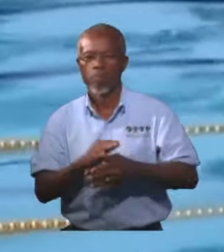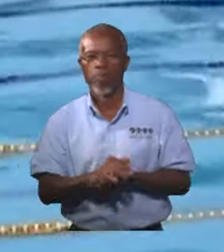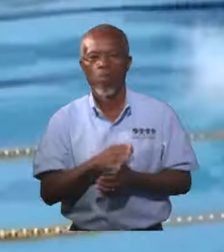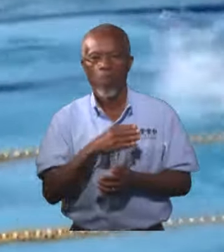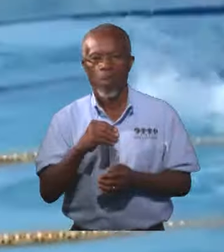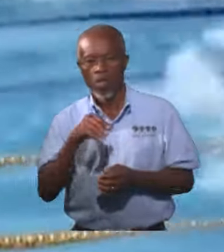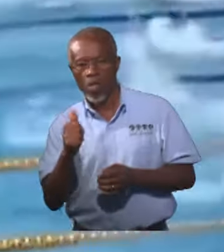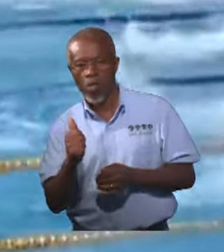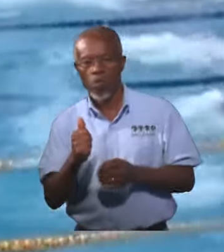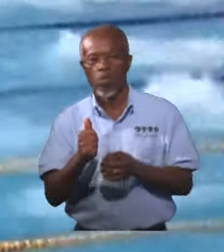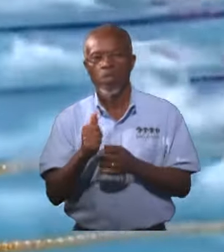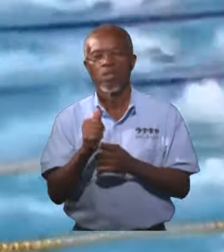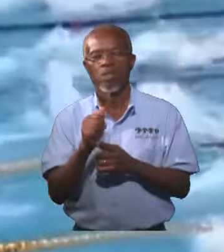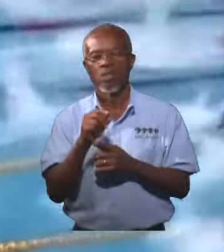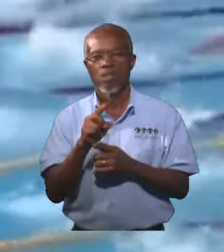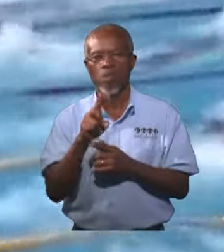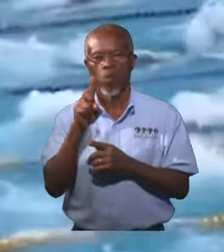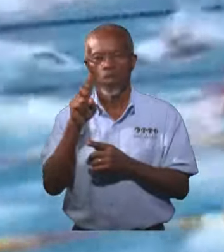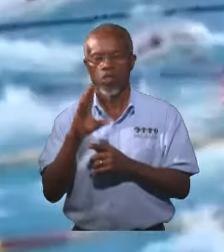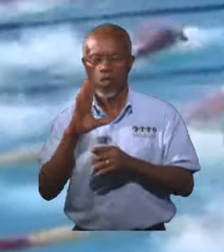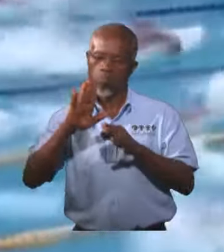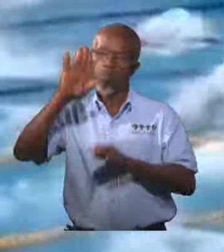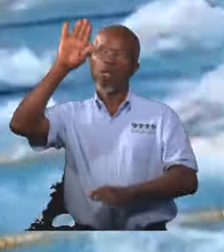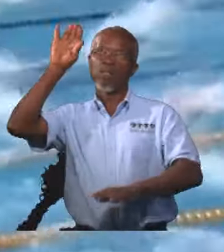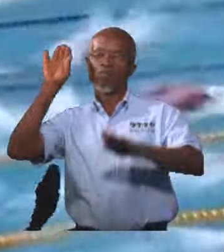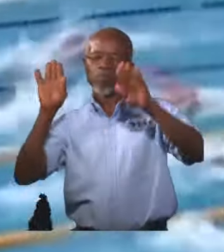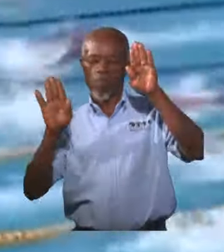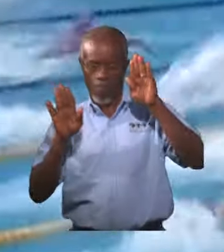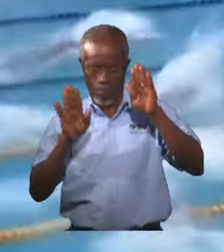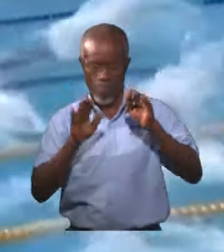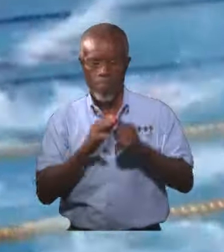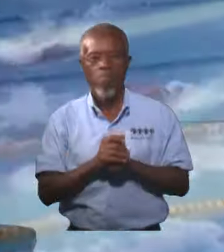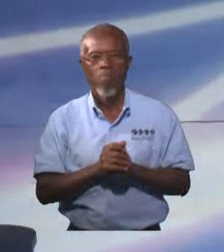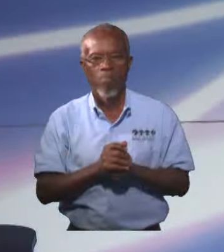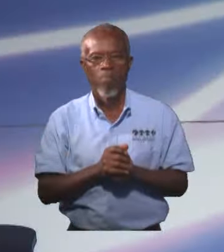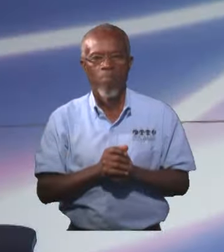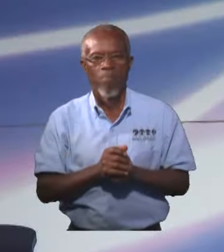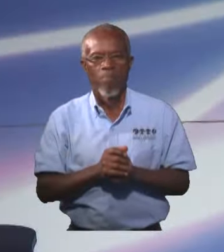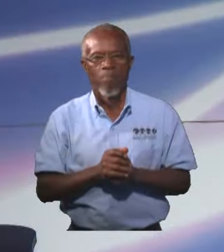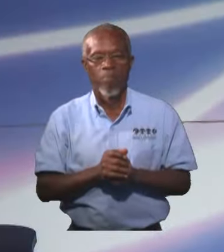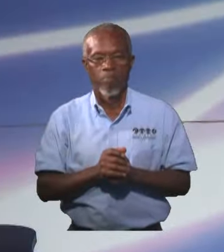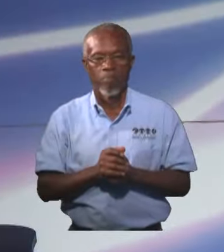100 meter backstroke. Wayne Cunningham, TTT Sport. In tennis,